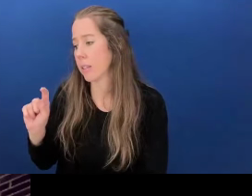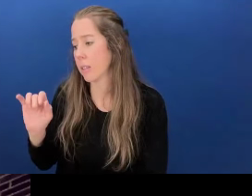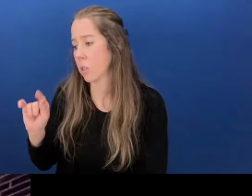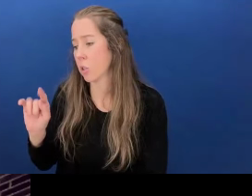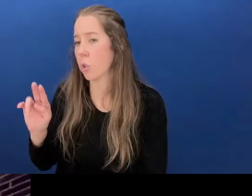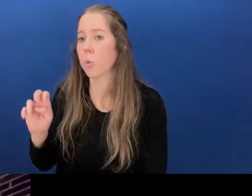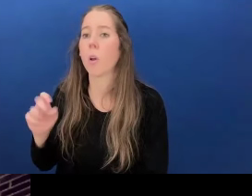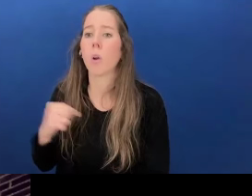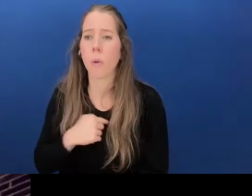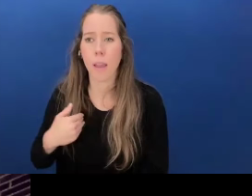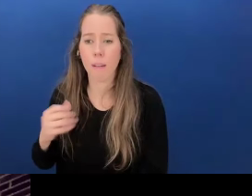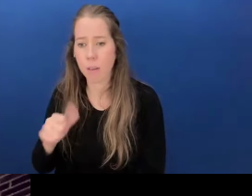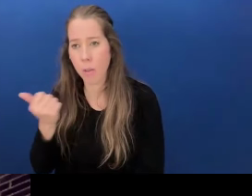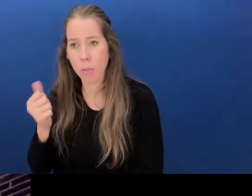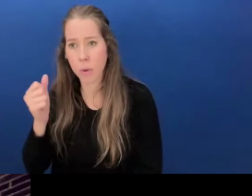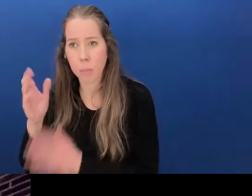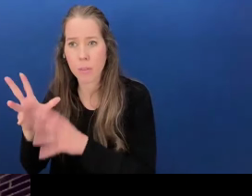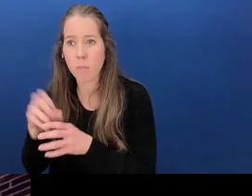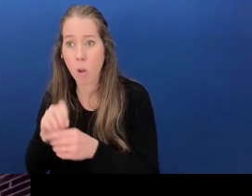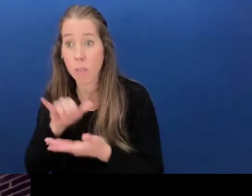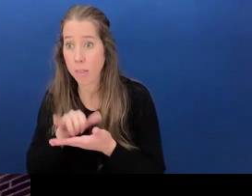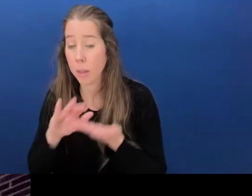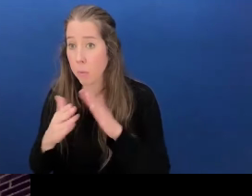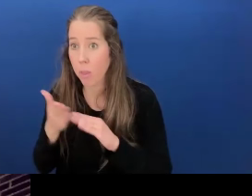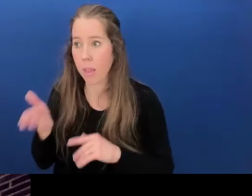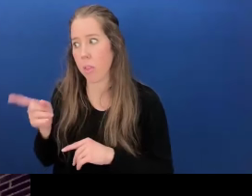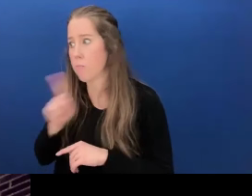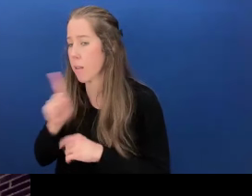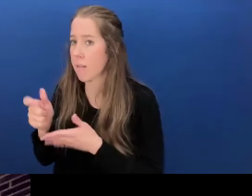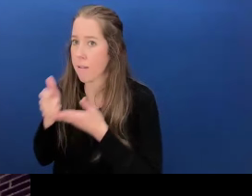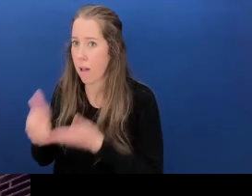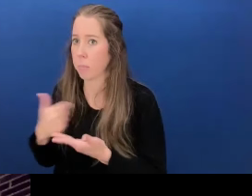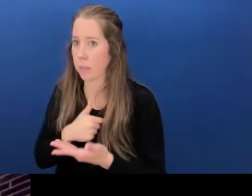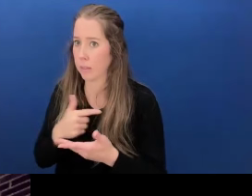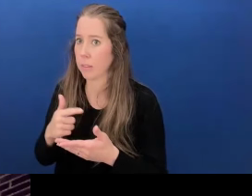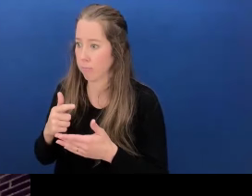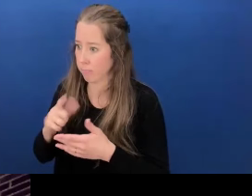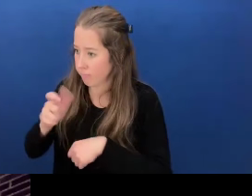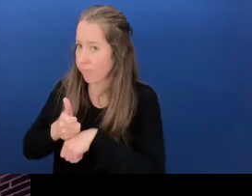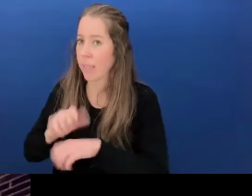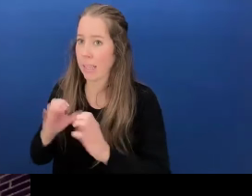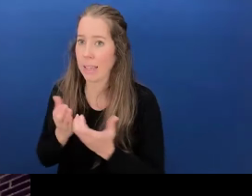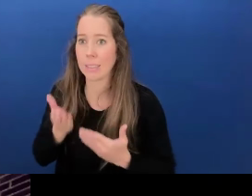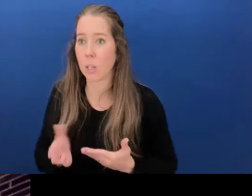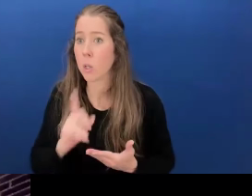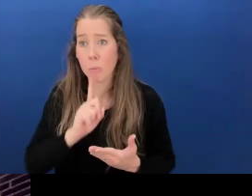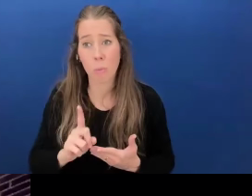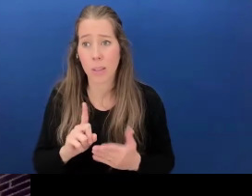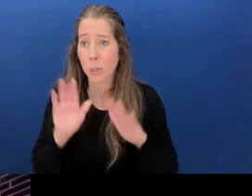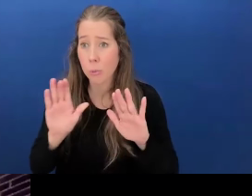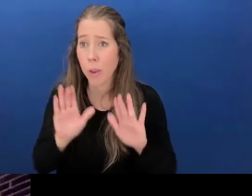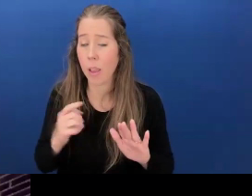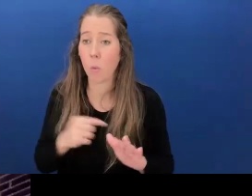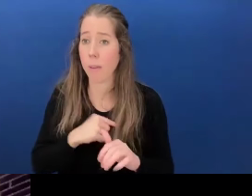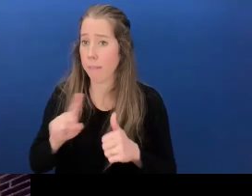a part of the community there. So they were really instrumental in helping us get our classes out there. And it's actually been really great. When we first